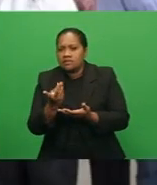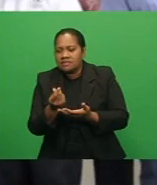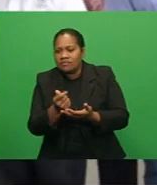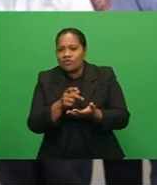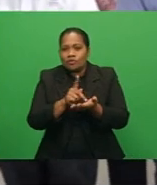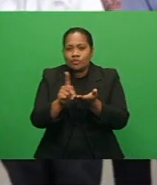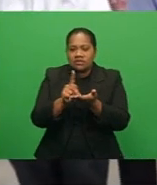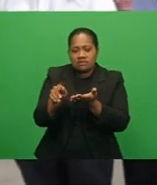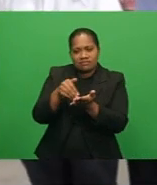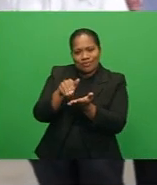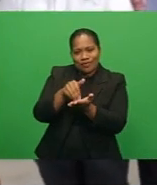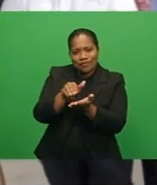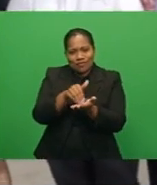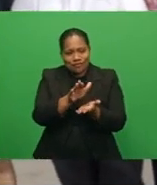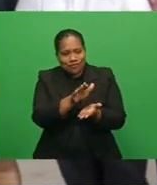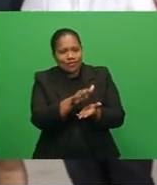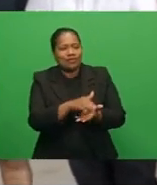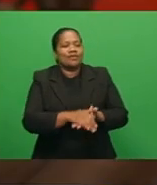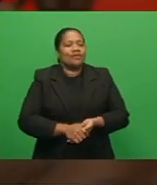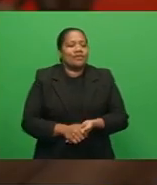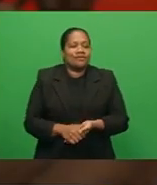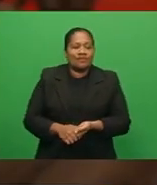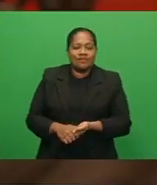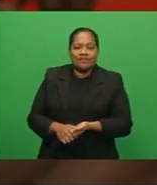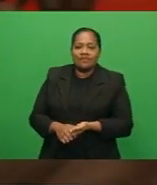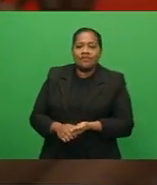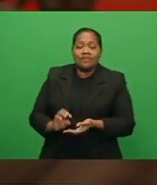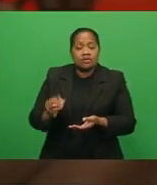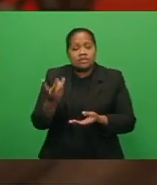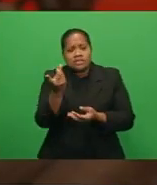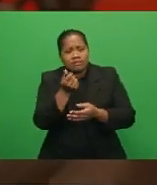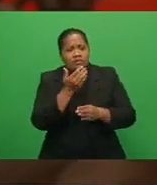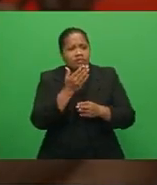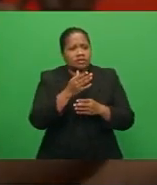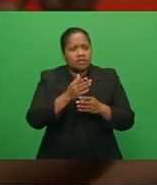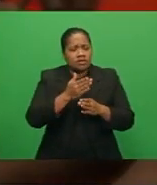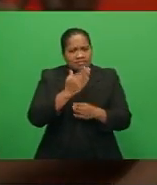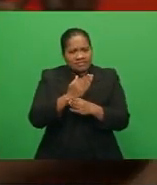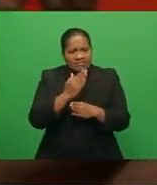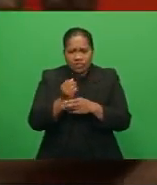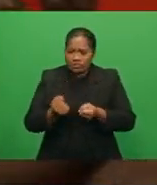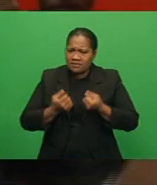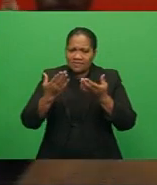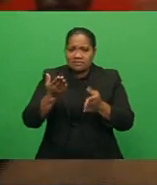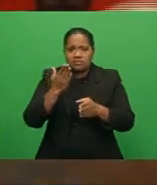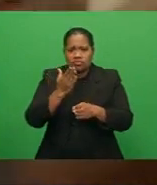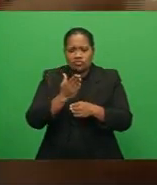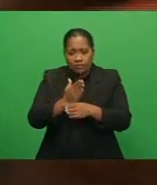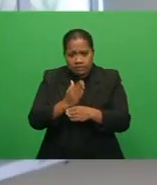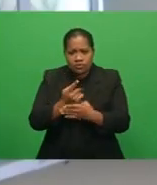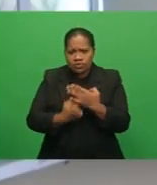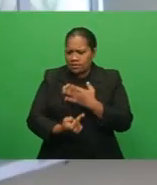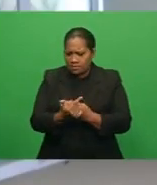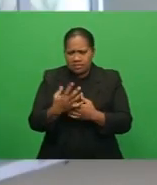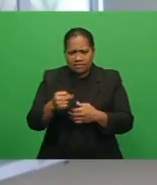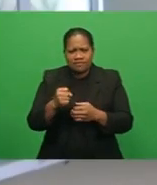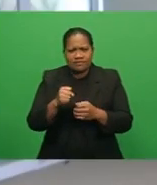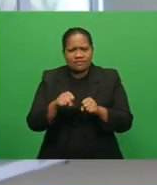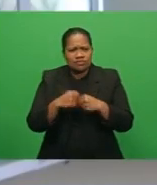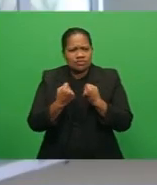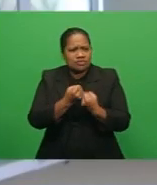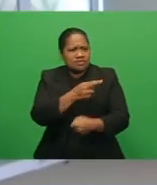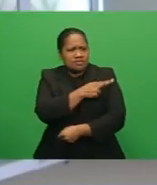approved. For some of these employers, providing jobs is part of their social responsibility. We have lost for